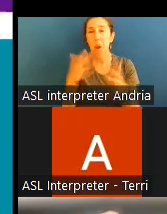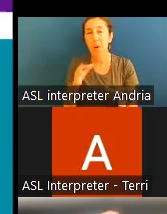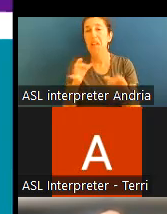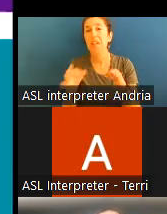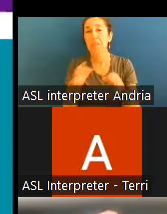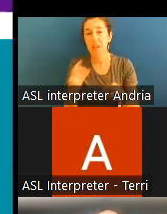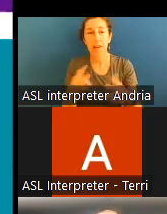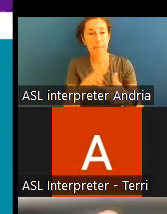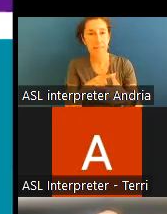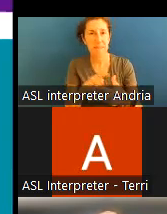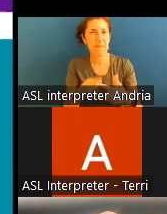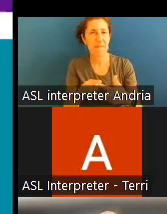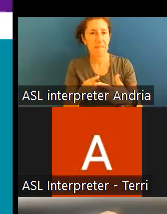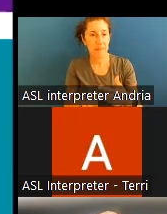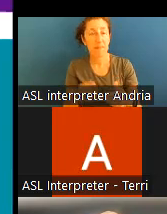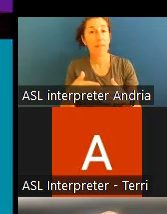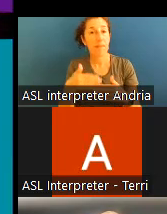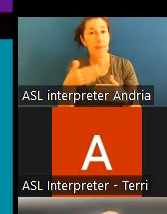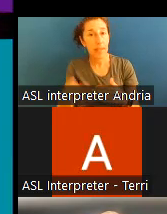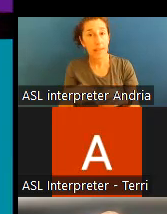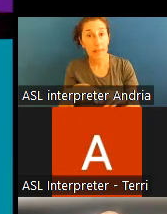things. Next slide.